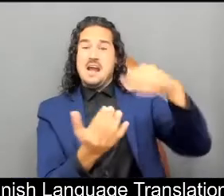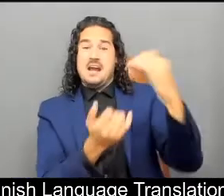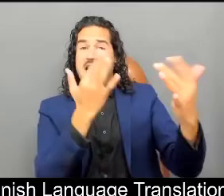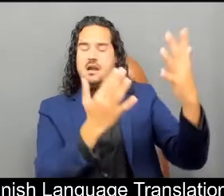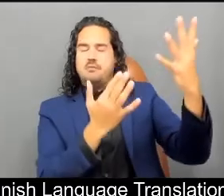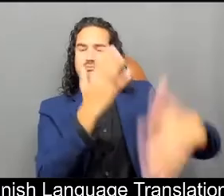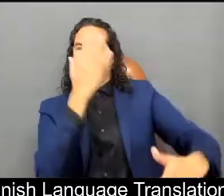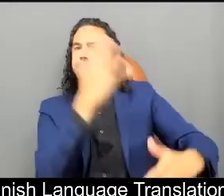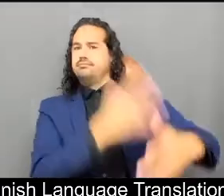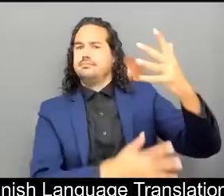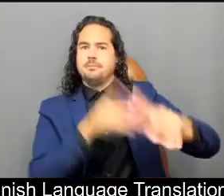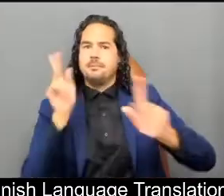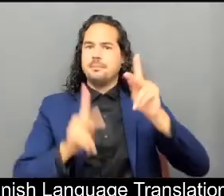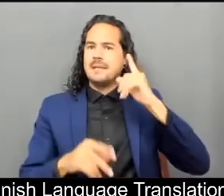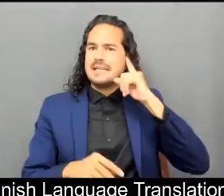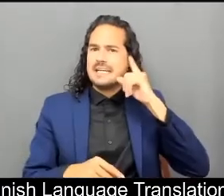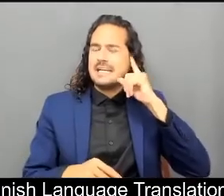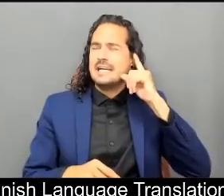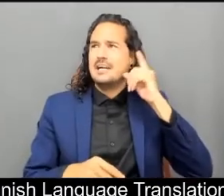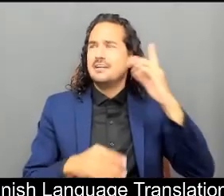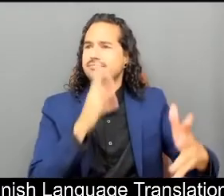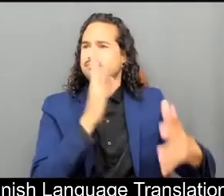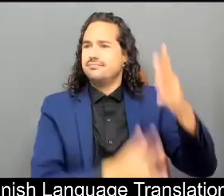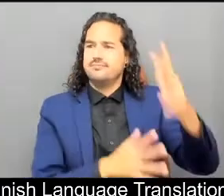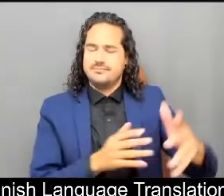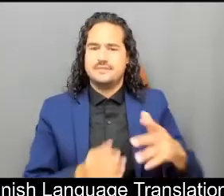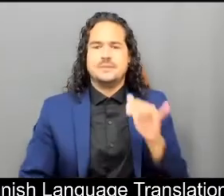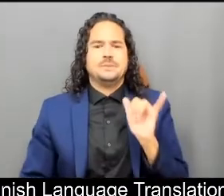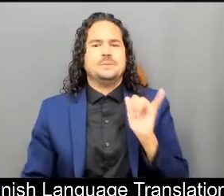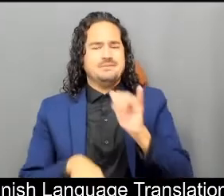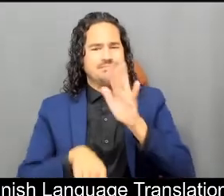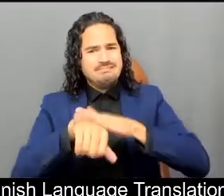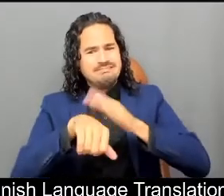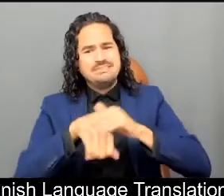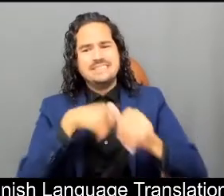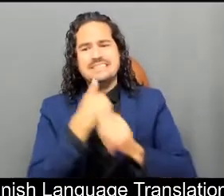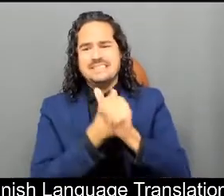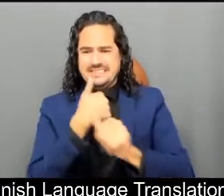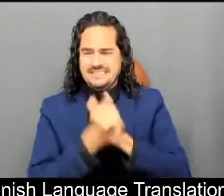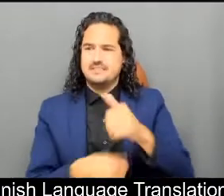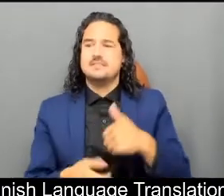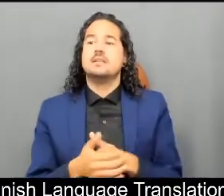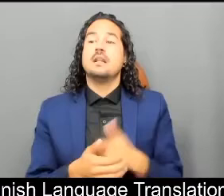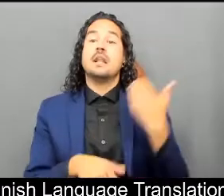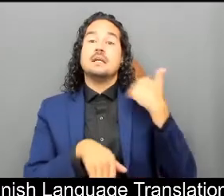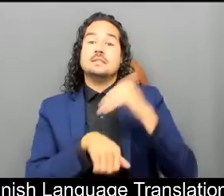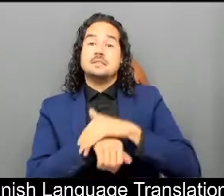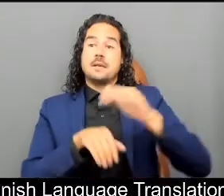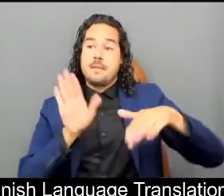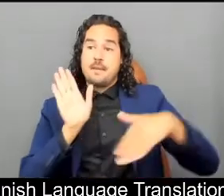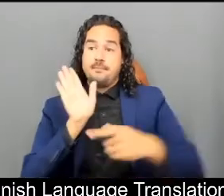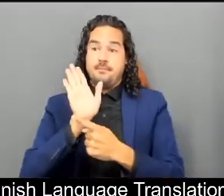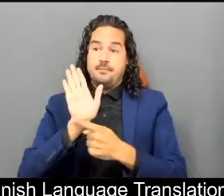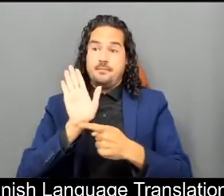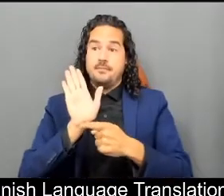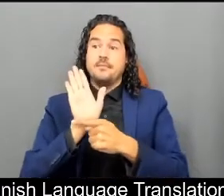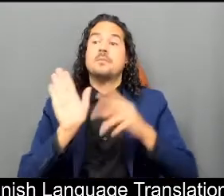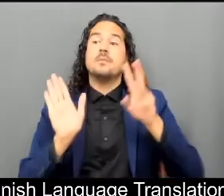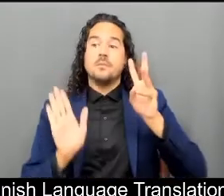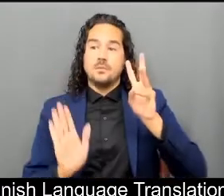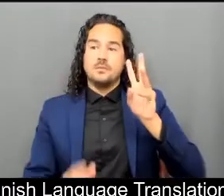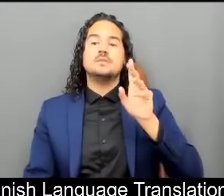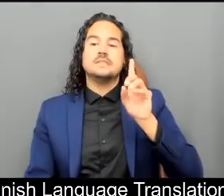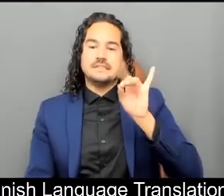Last night, down here in this, what we call our whiskey country, there was a very large bay tree